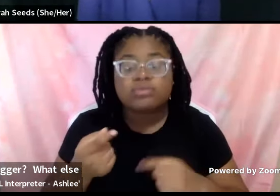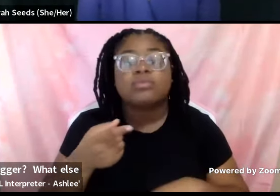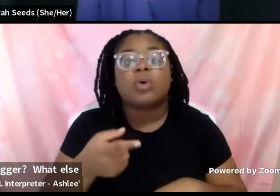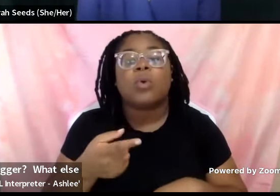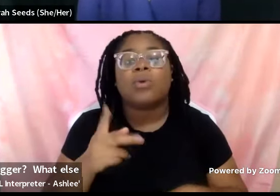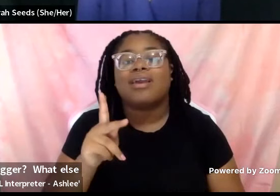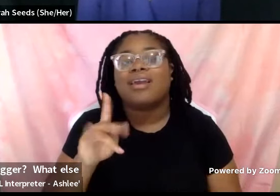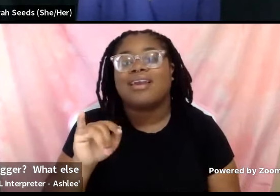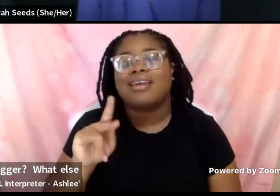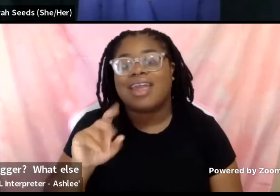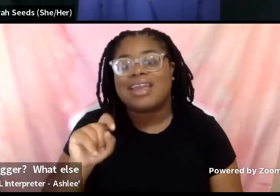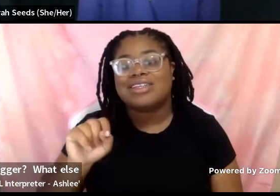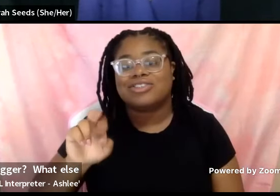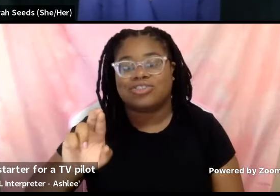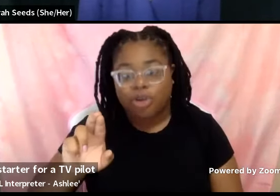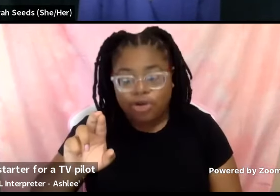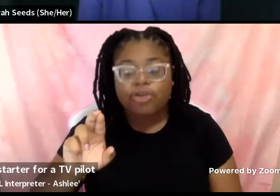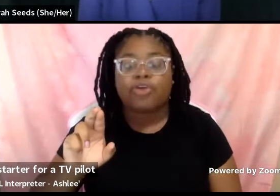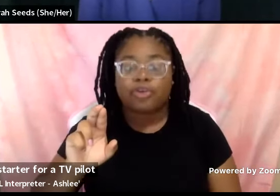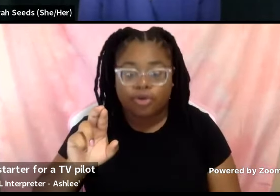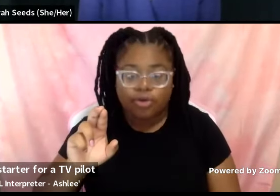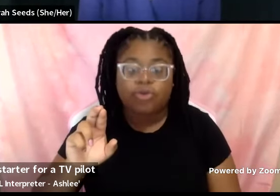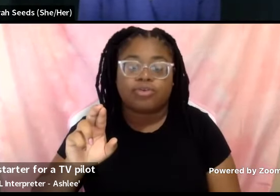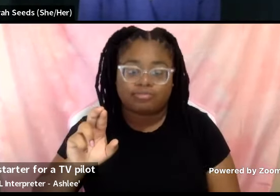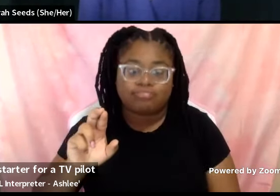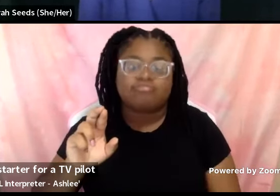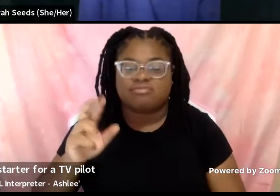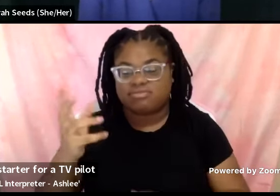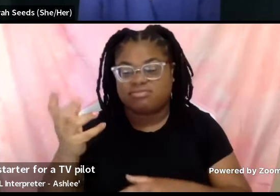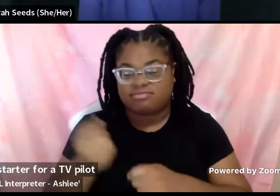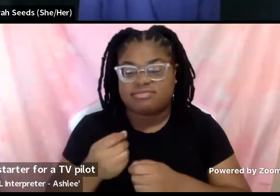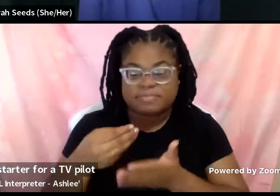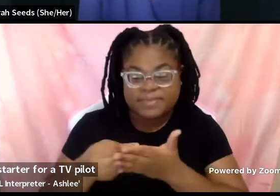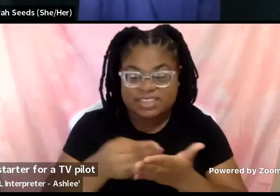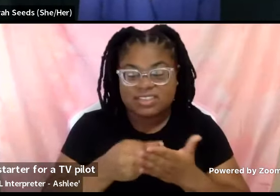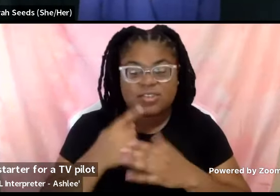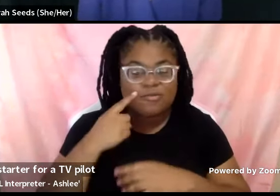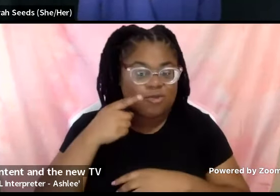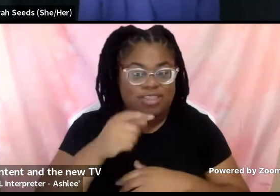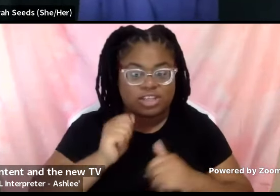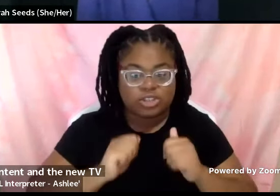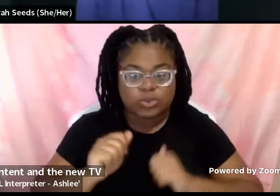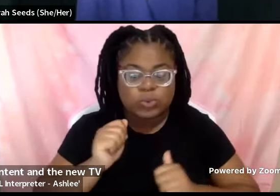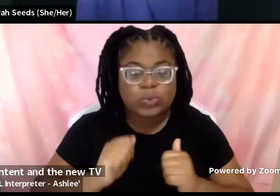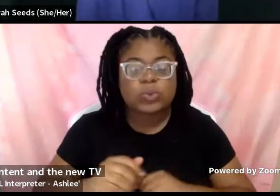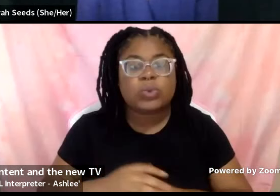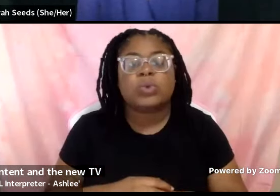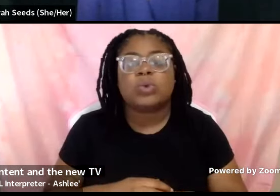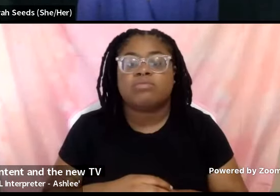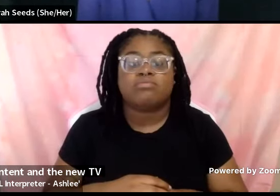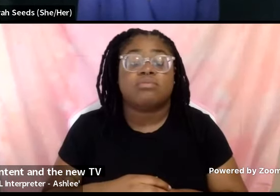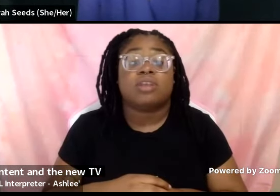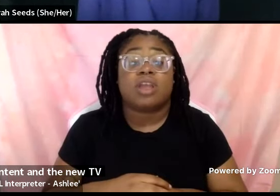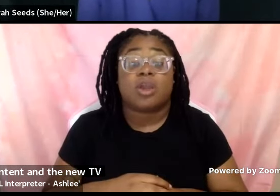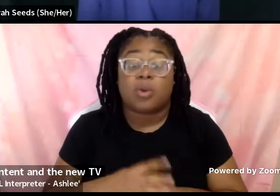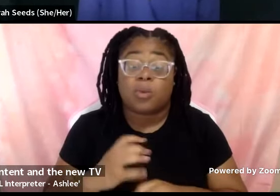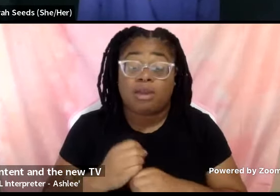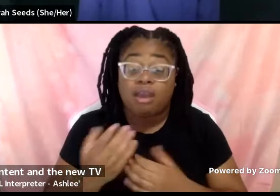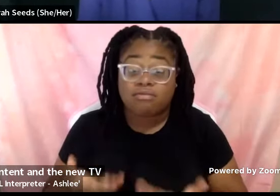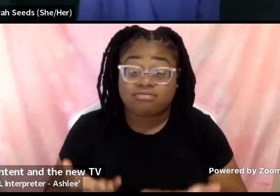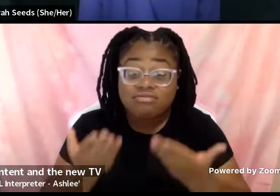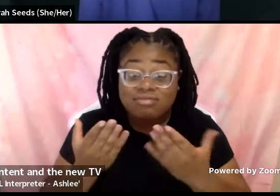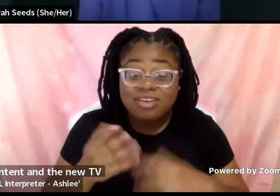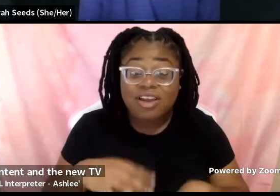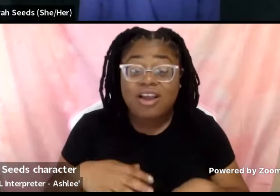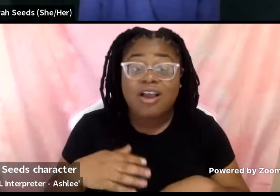idea, completely new content, new TV pilot, still with the same Dr. Seed's character. And we raised almost $30,000